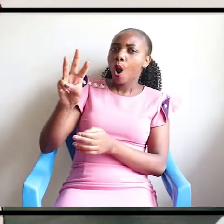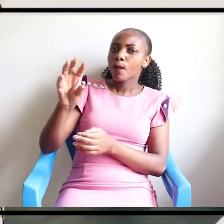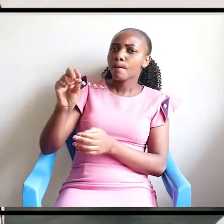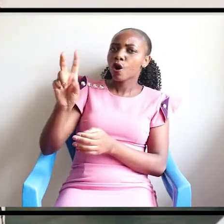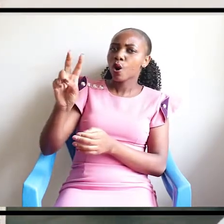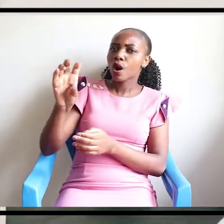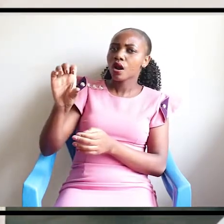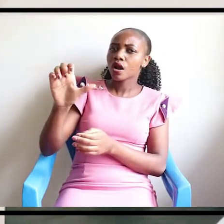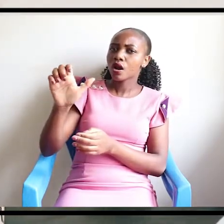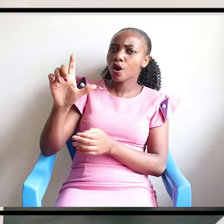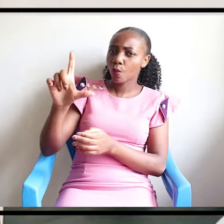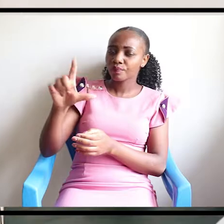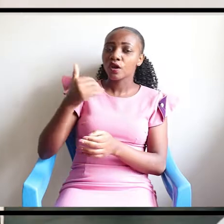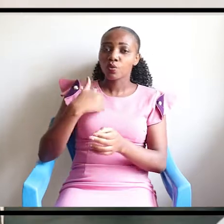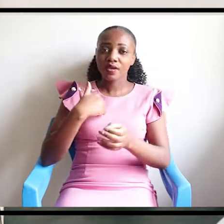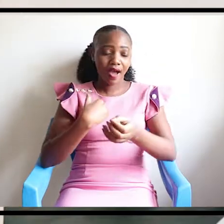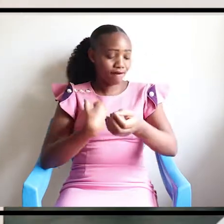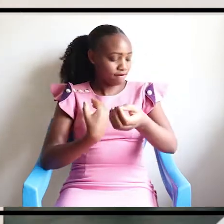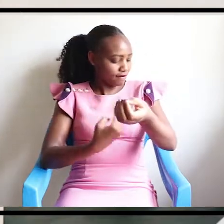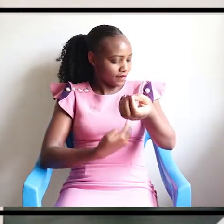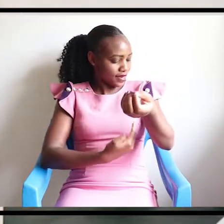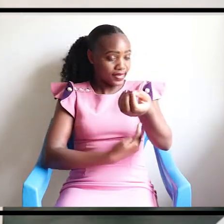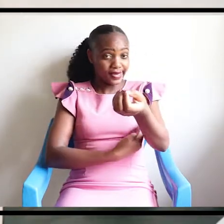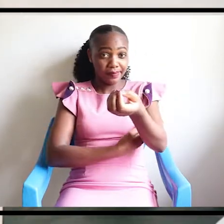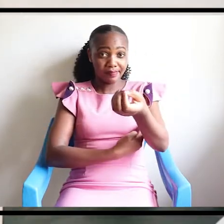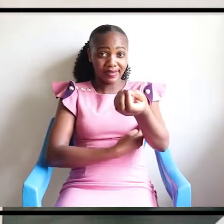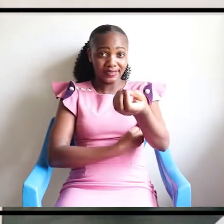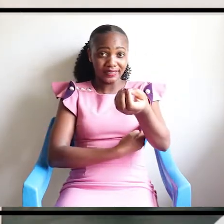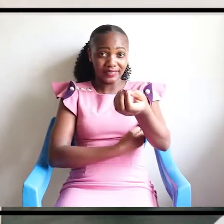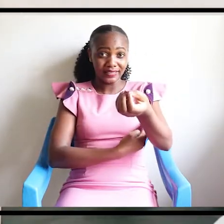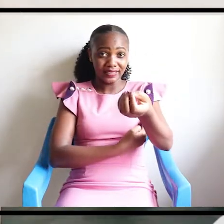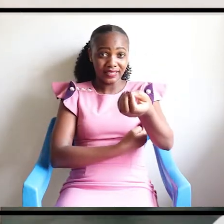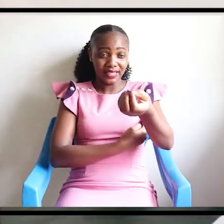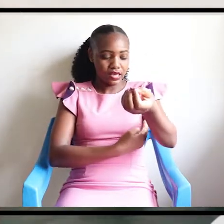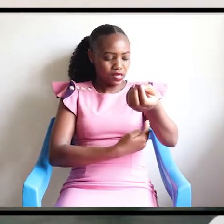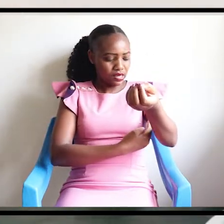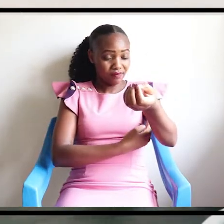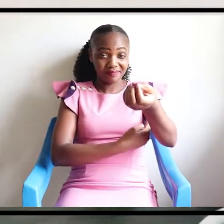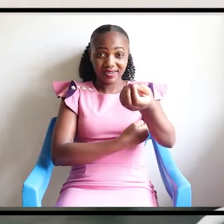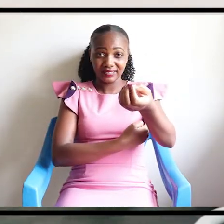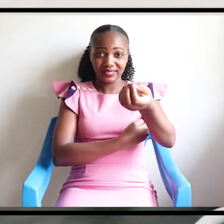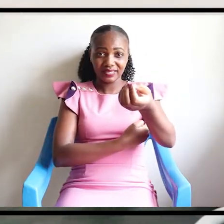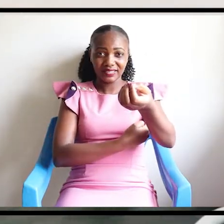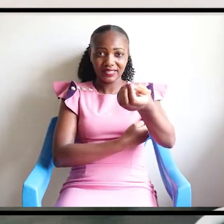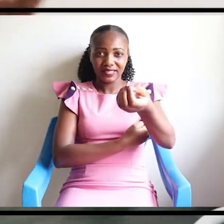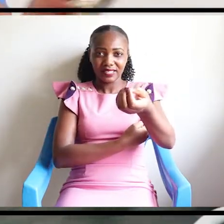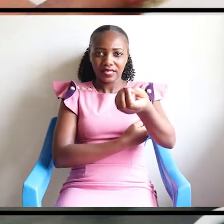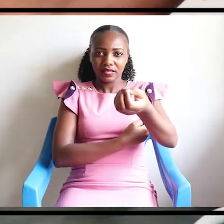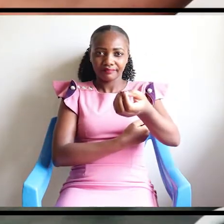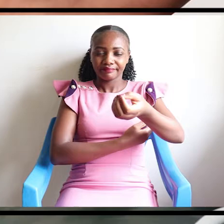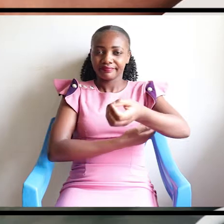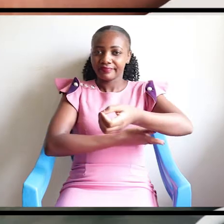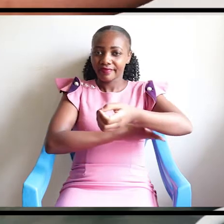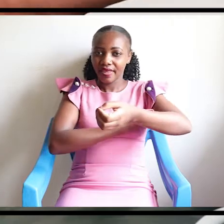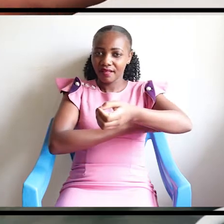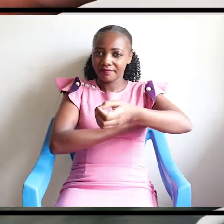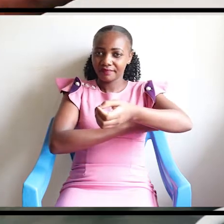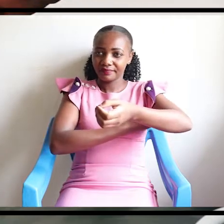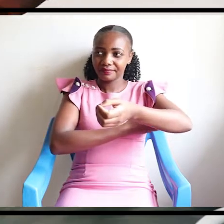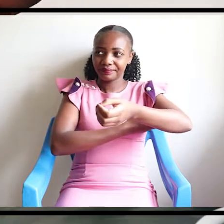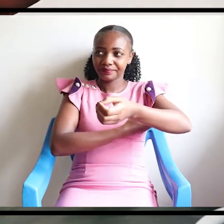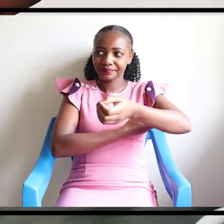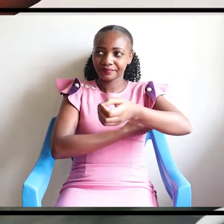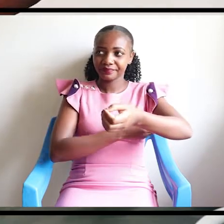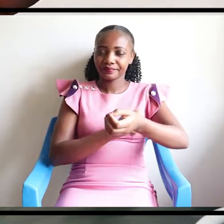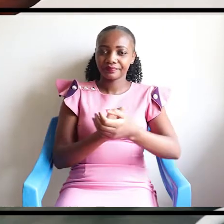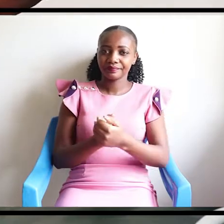we have the implants. Implants, it's a method that is put under the skin. You put